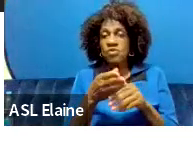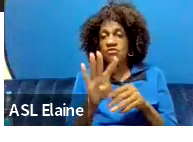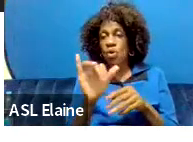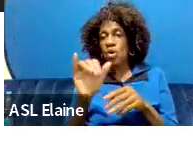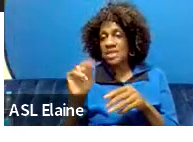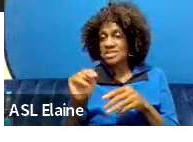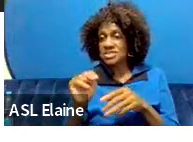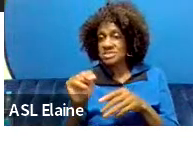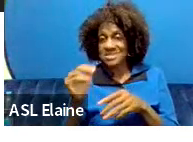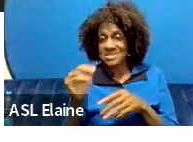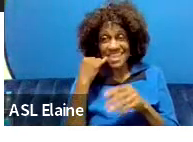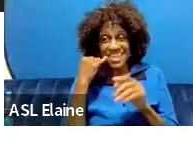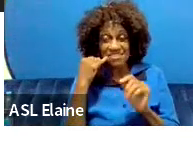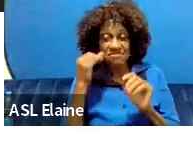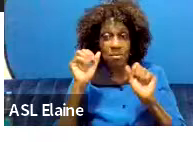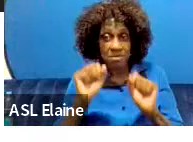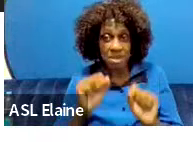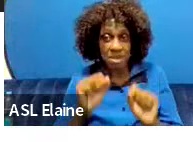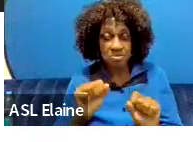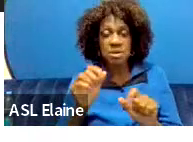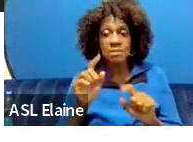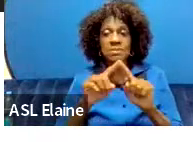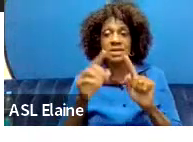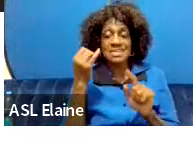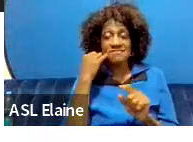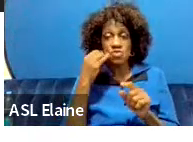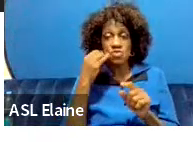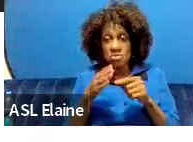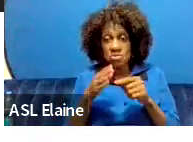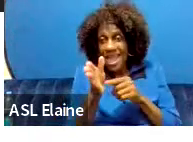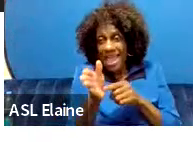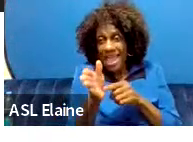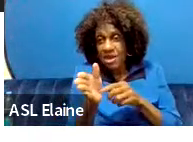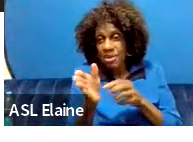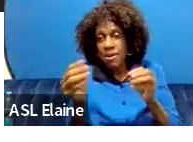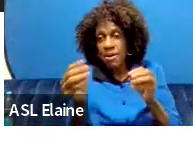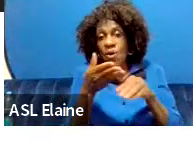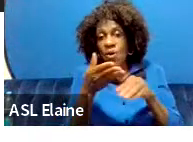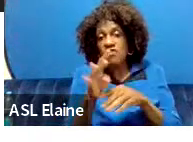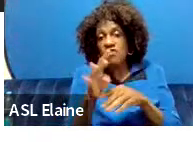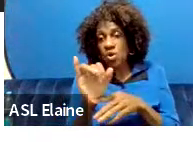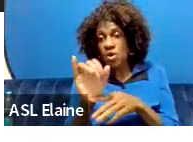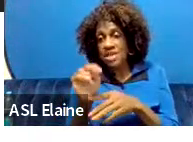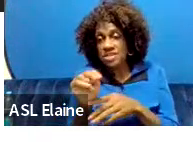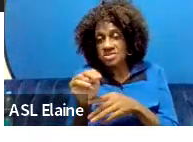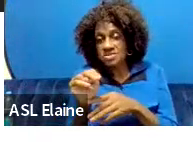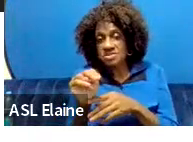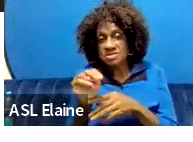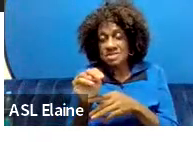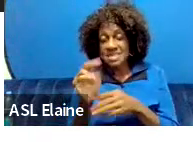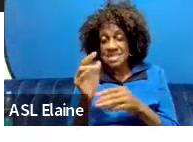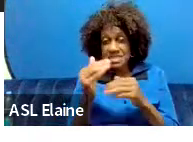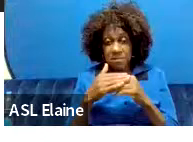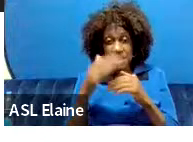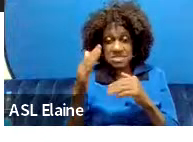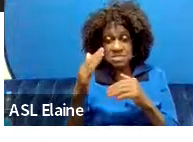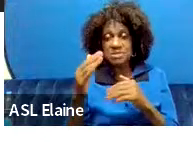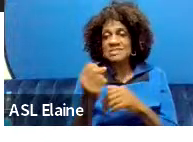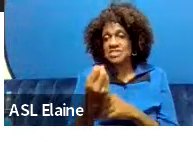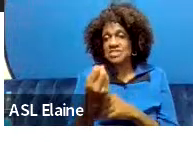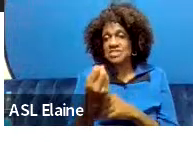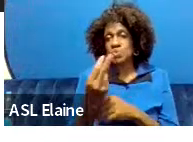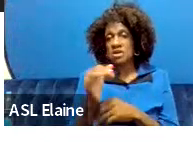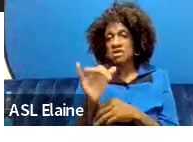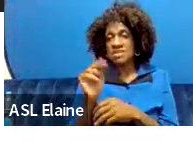if possible, but if you are going to protrude more than 4 inches, the maximum protrusion is 12